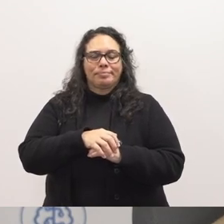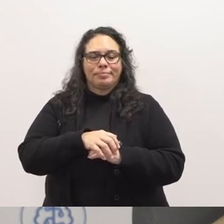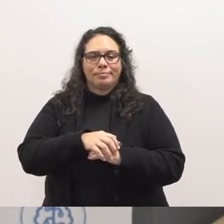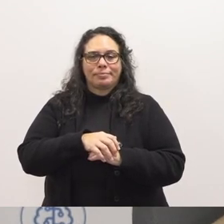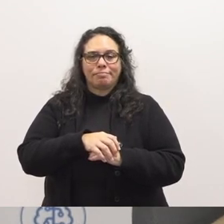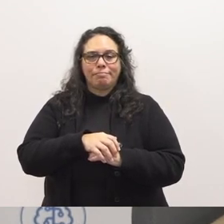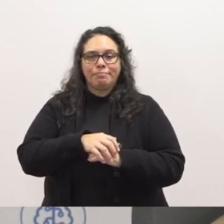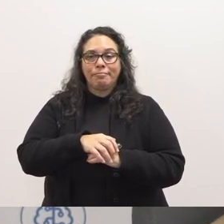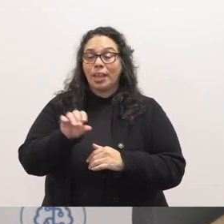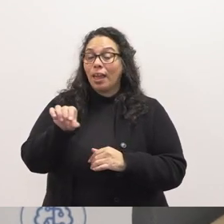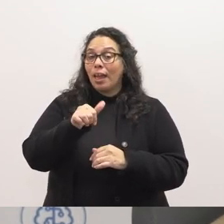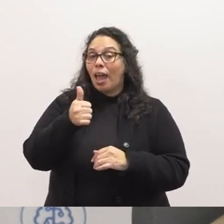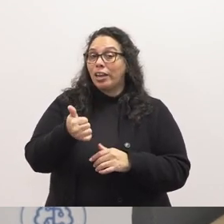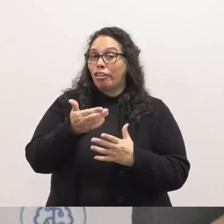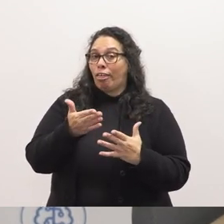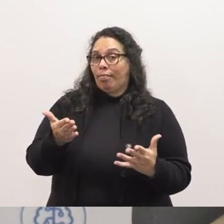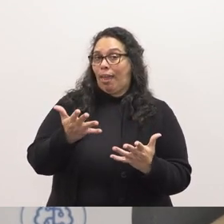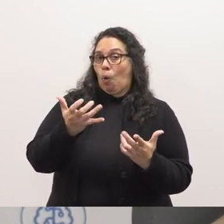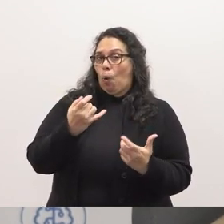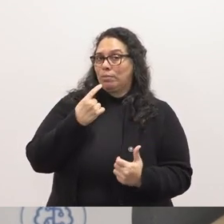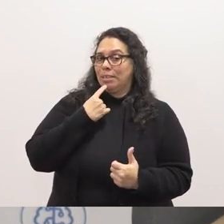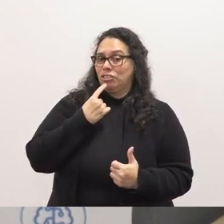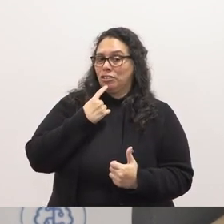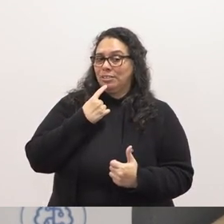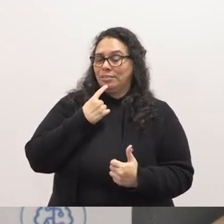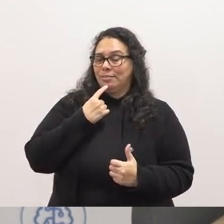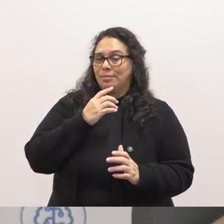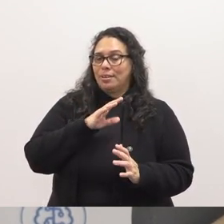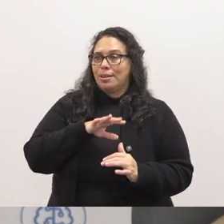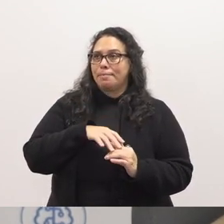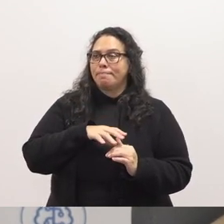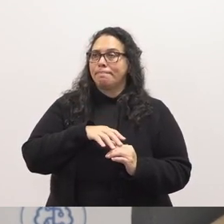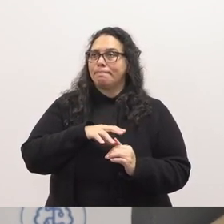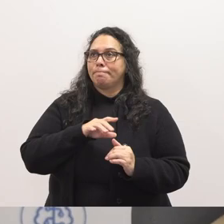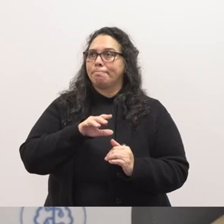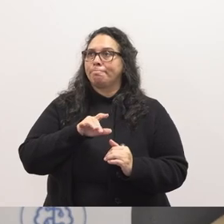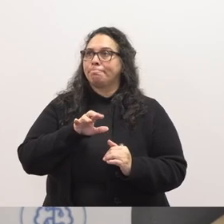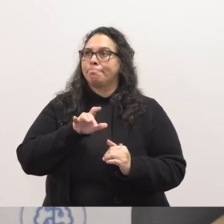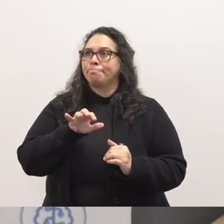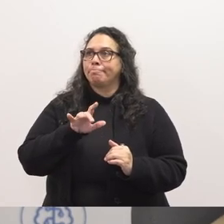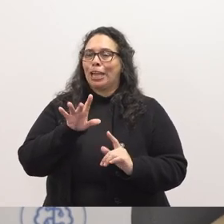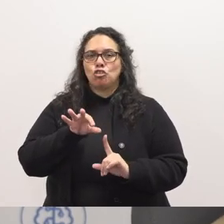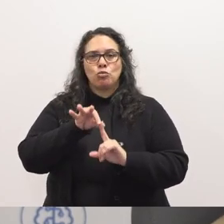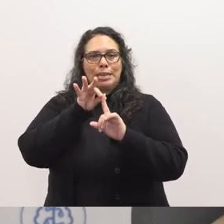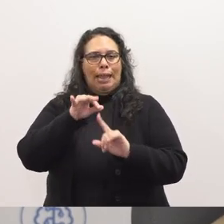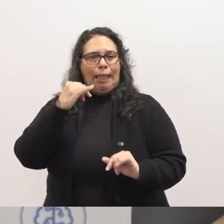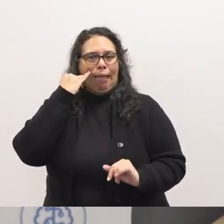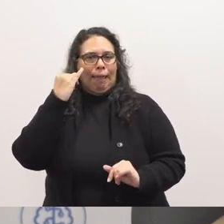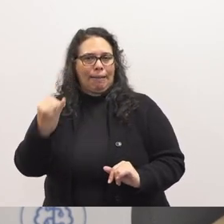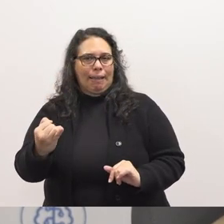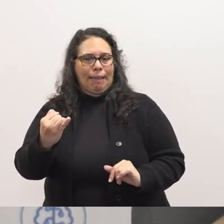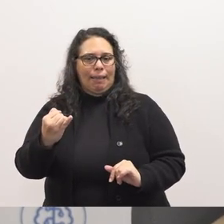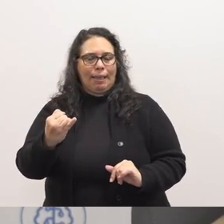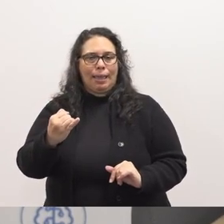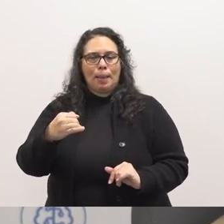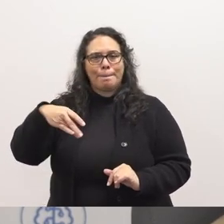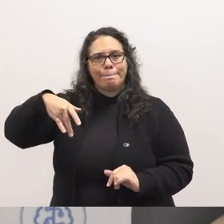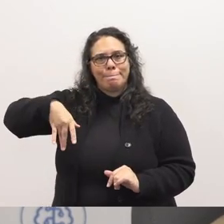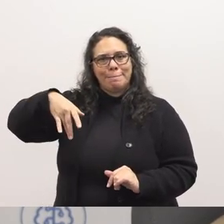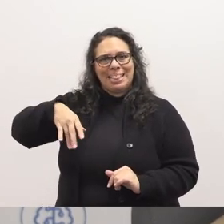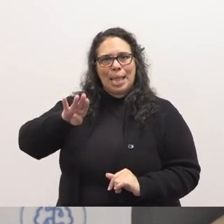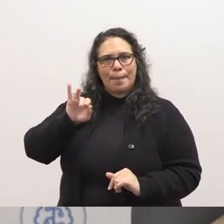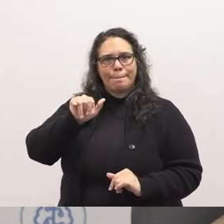let's see, another thing I wanted to mention, and this is just a kind of a unique idea, but the Milliken Band